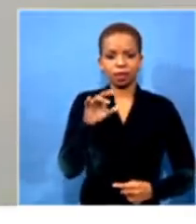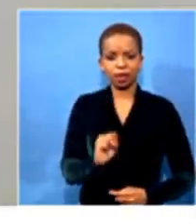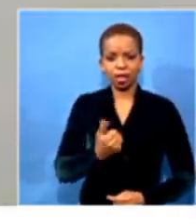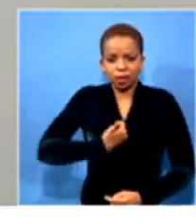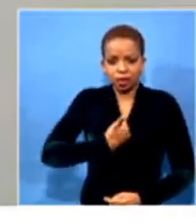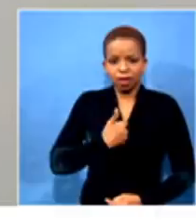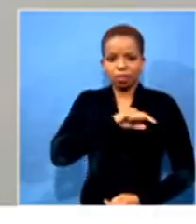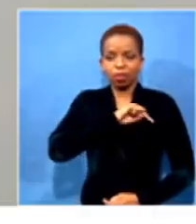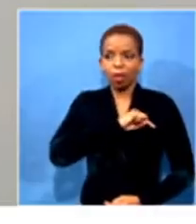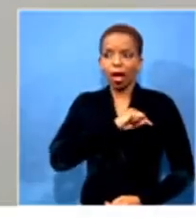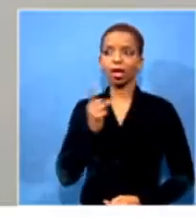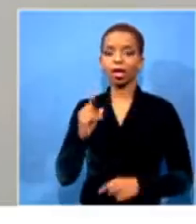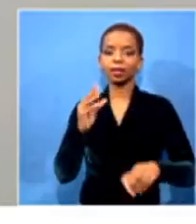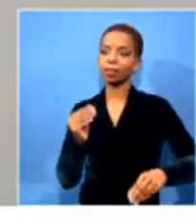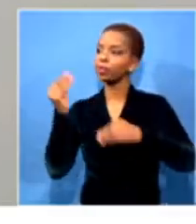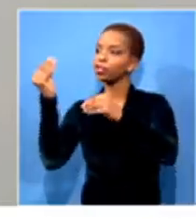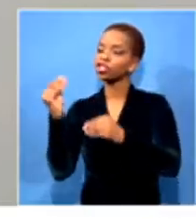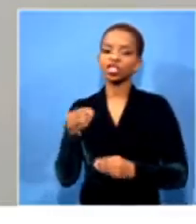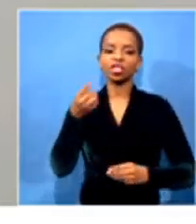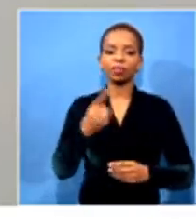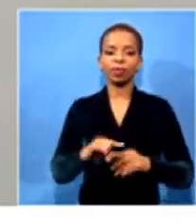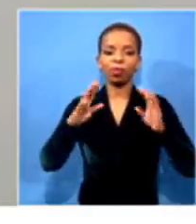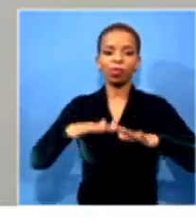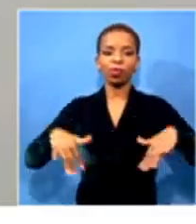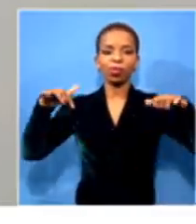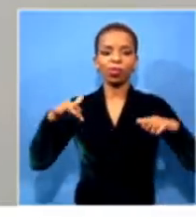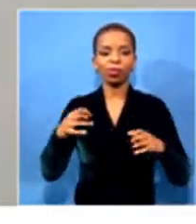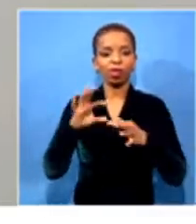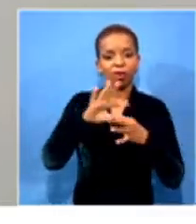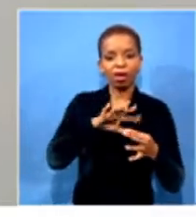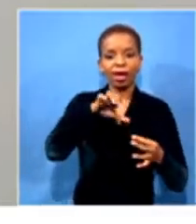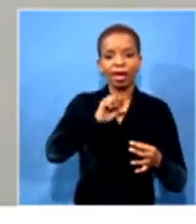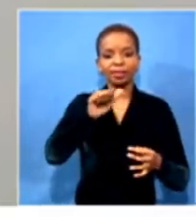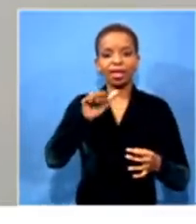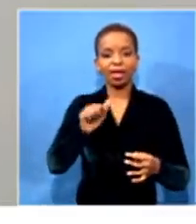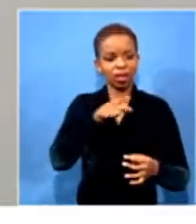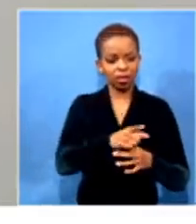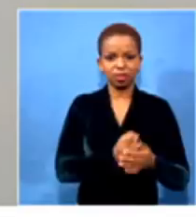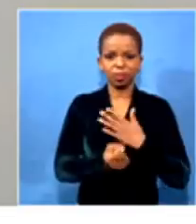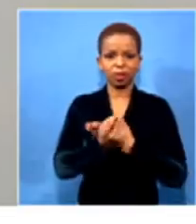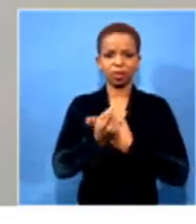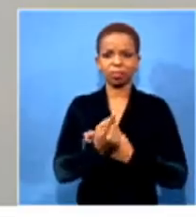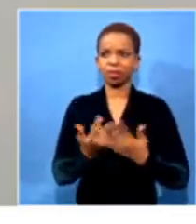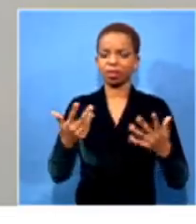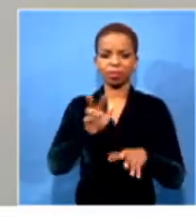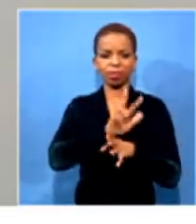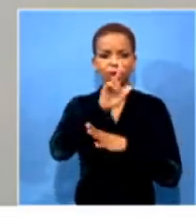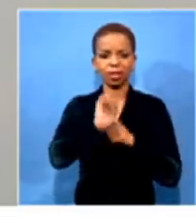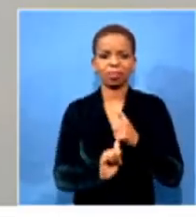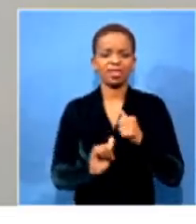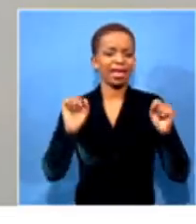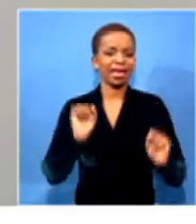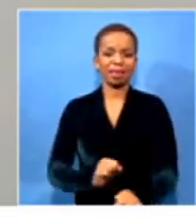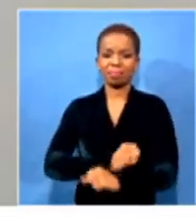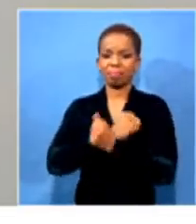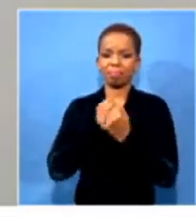that parliamentary submission that was made on behalf of SA Express, this had been going on for around 18 months. It is impossible for SARS not